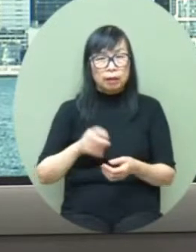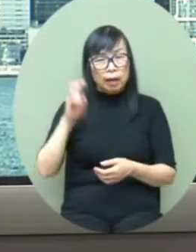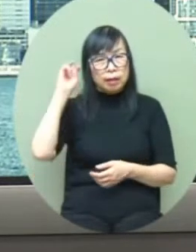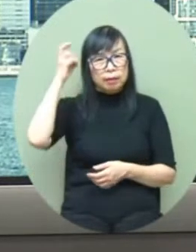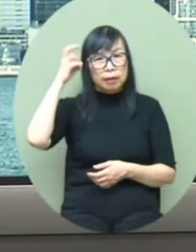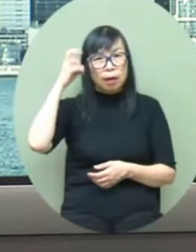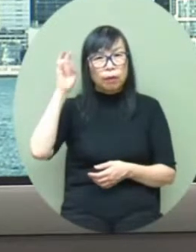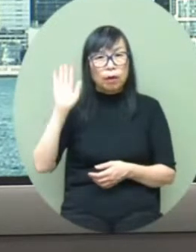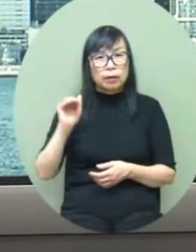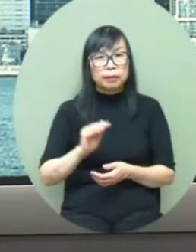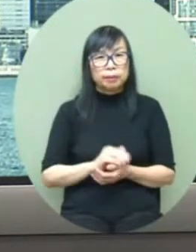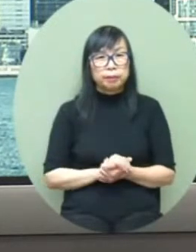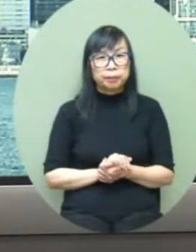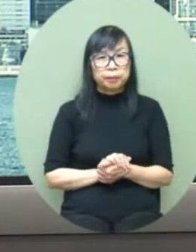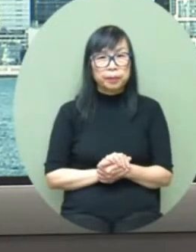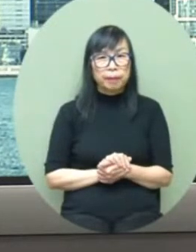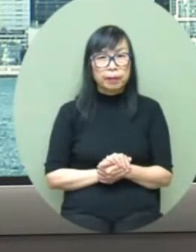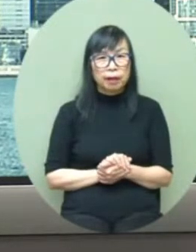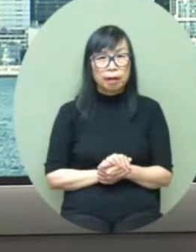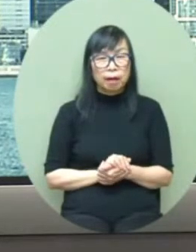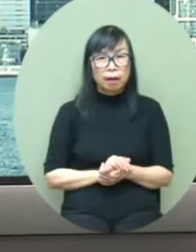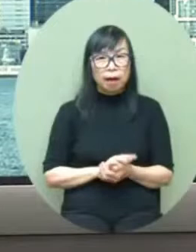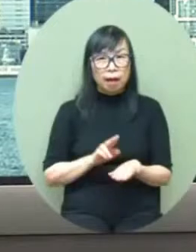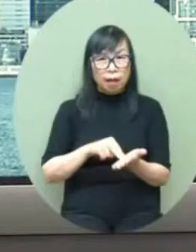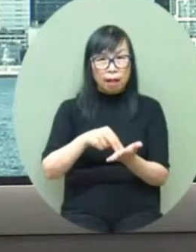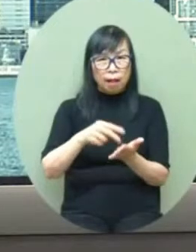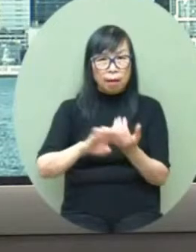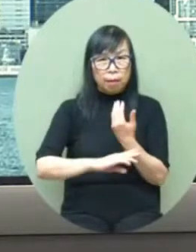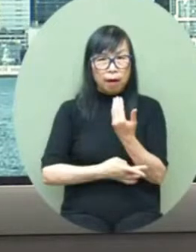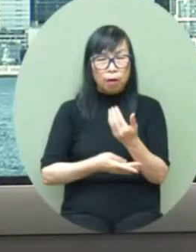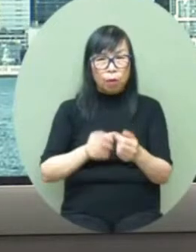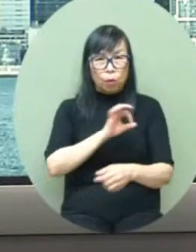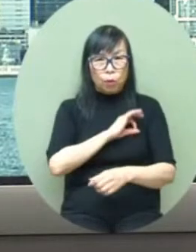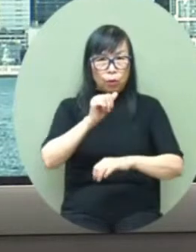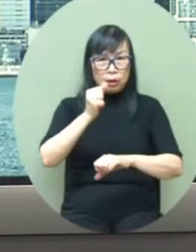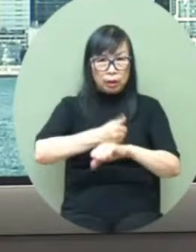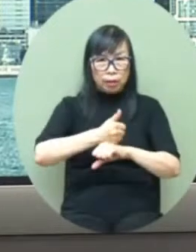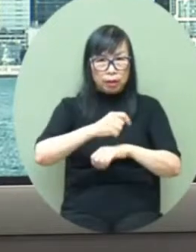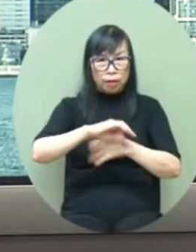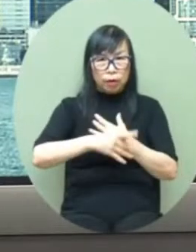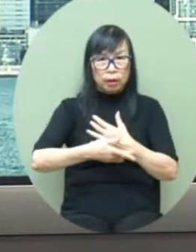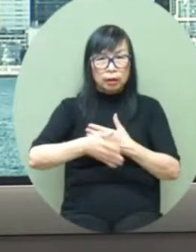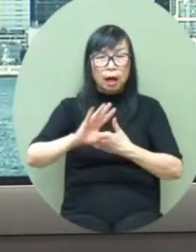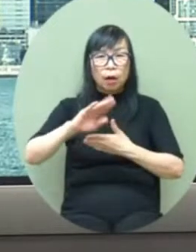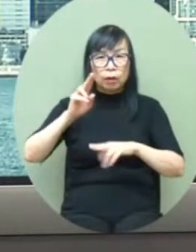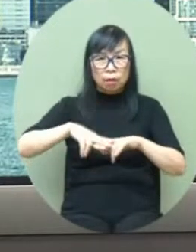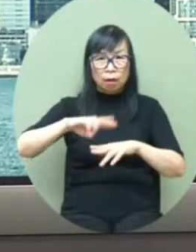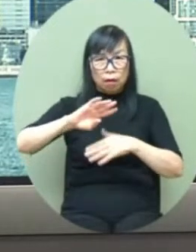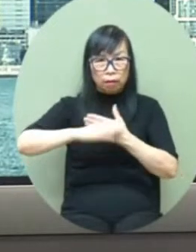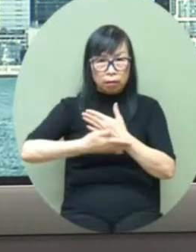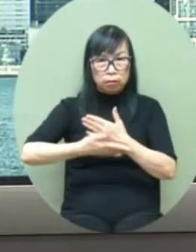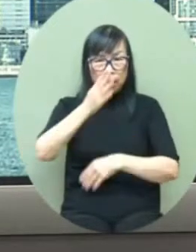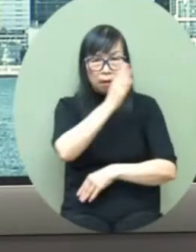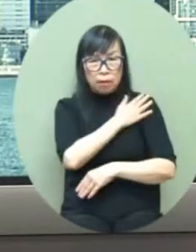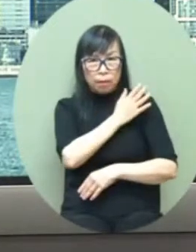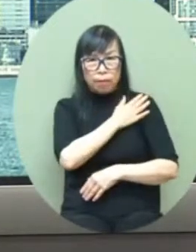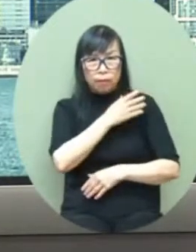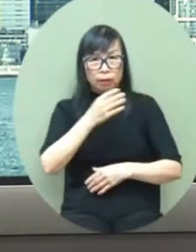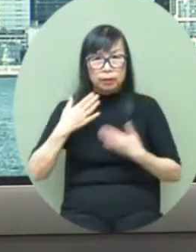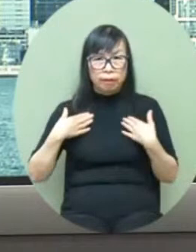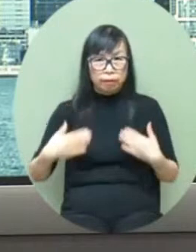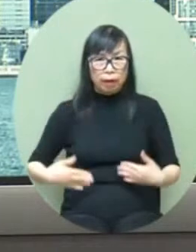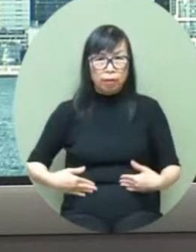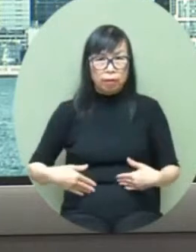look into the views and suggestions I've received, and I'll continue to explore different possibilities with